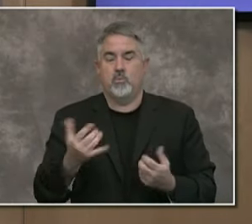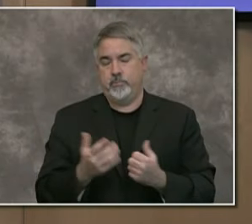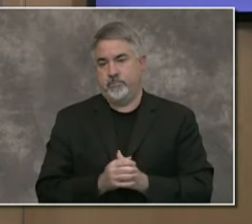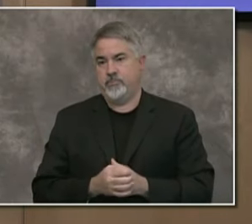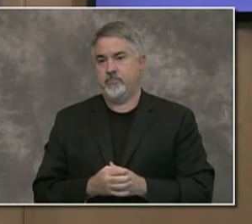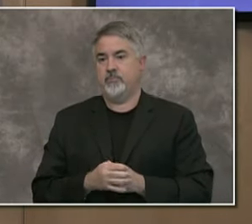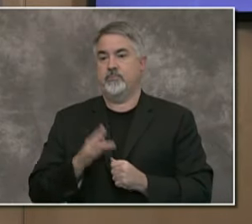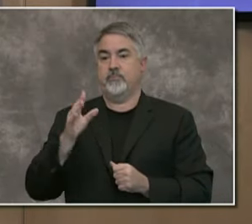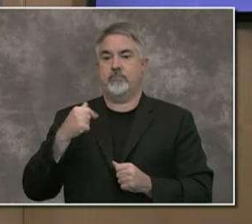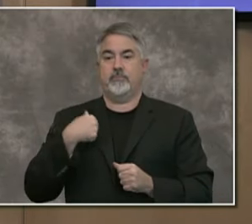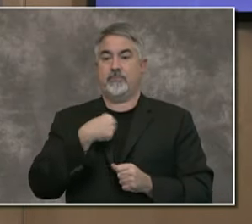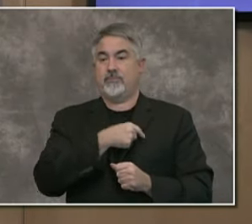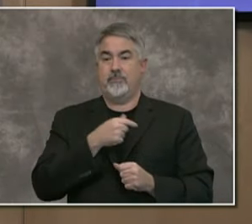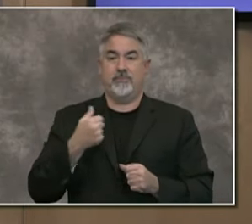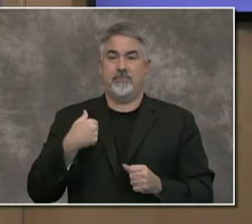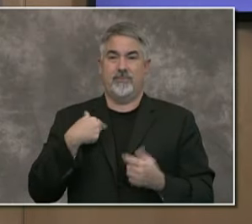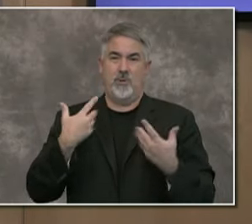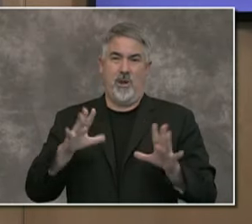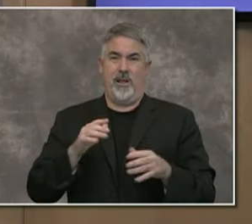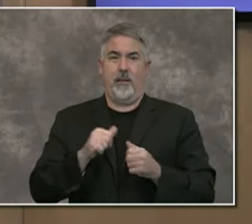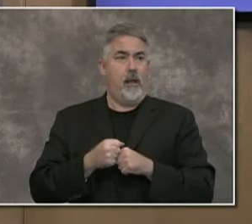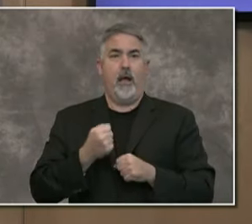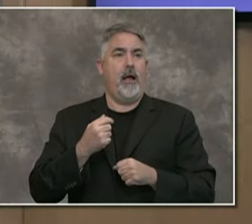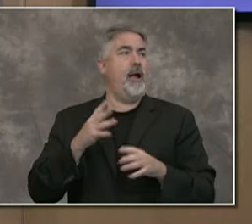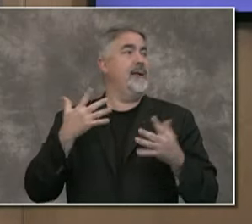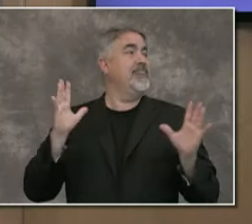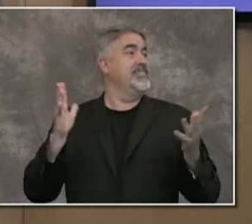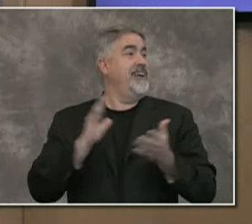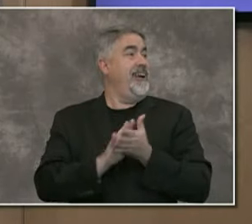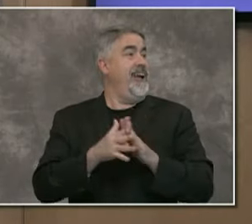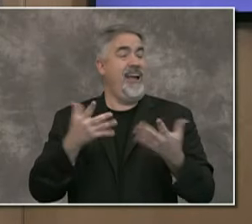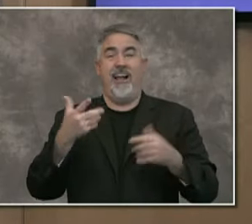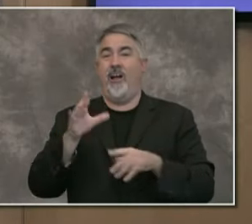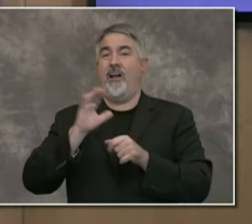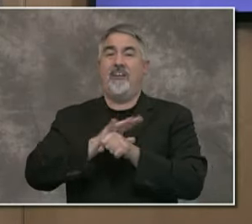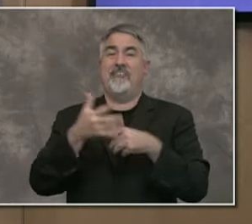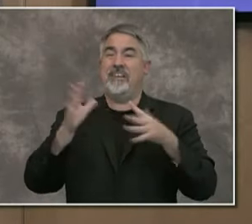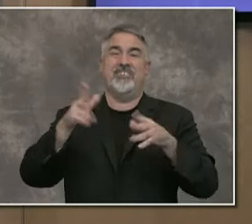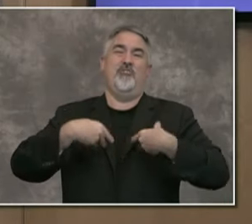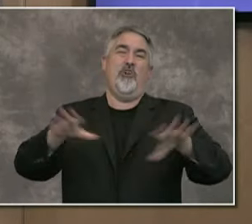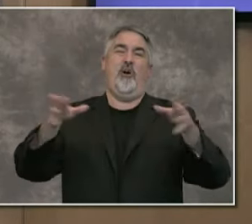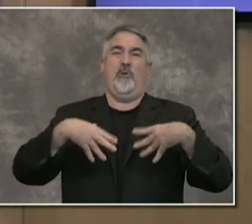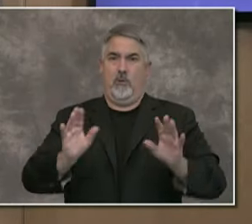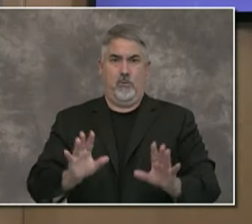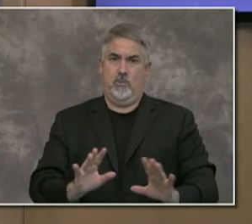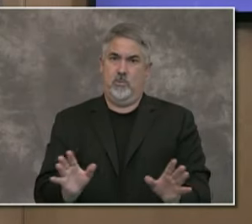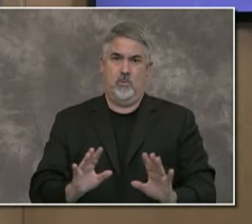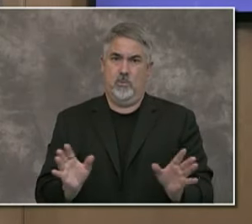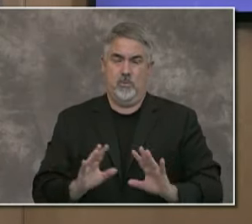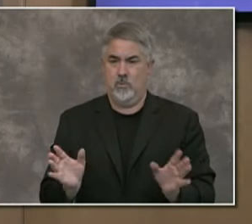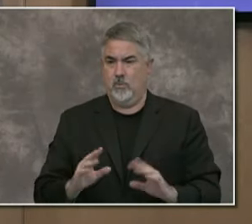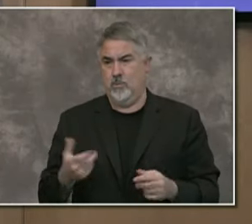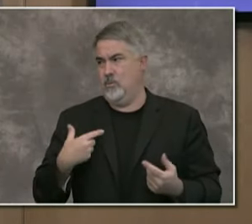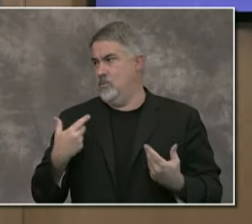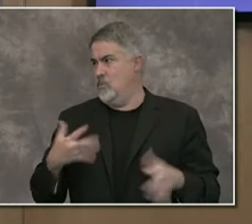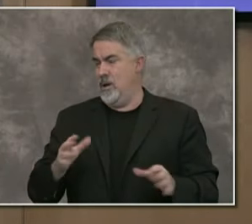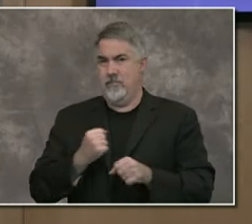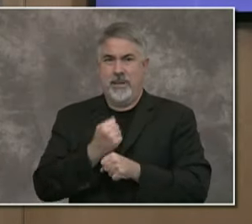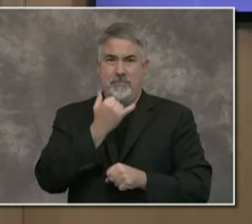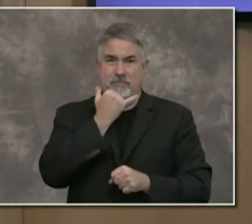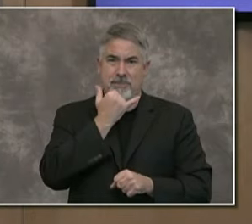second mistake either of coming out of that posture and scenario before it is appropriate and before it is being done in a thoughtful